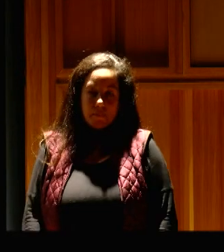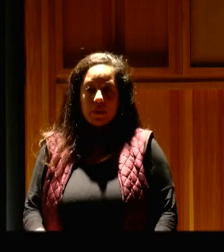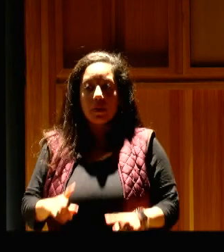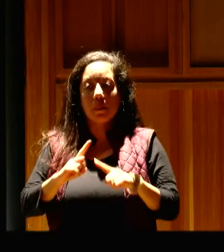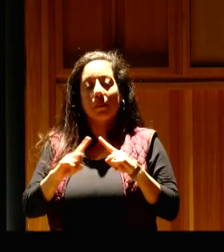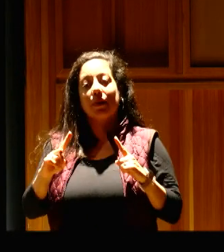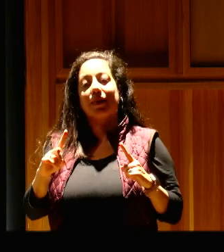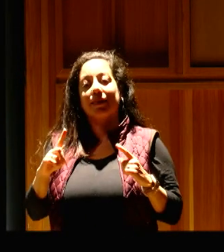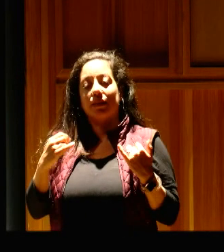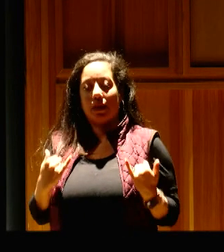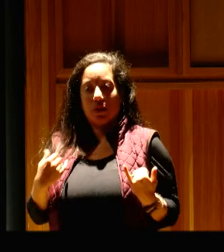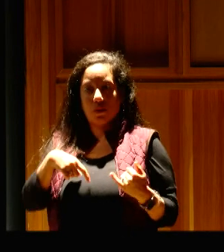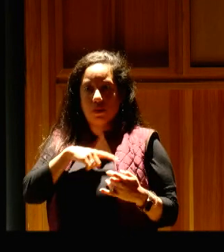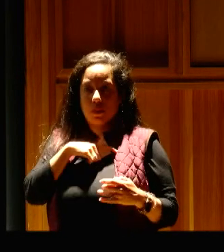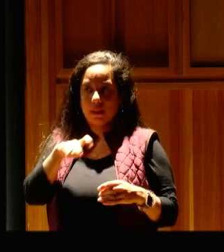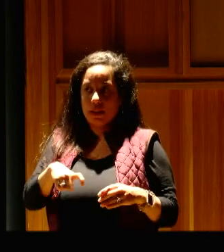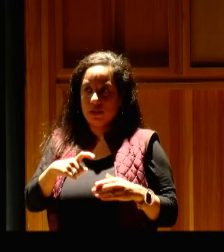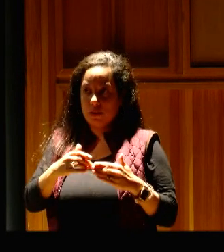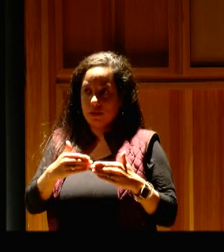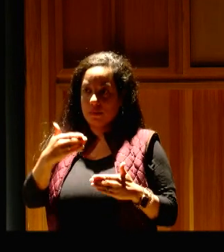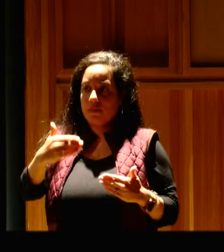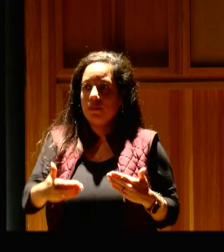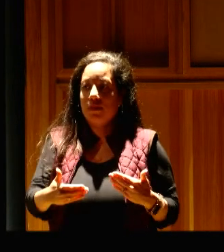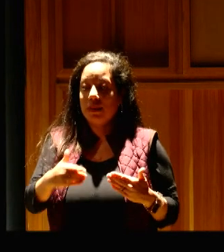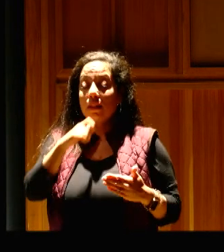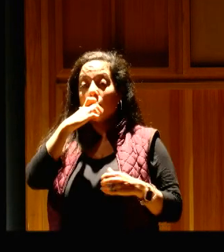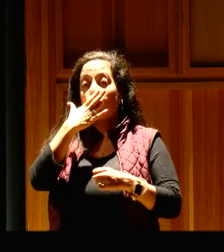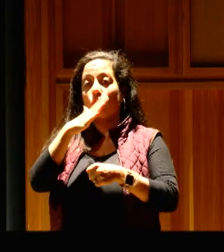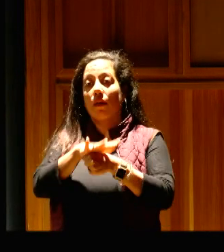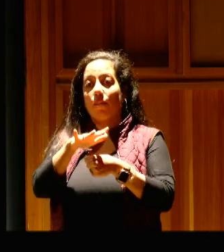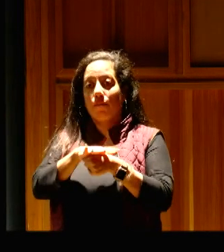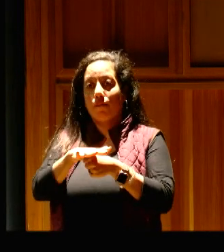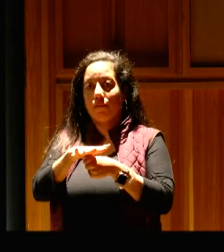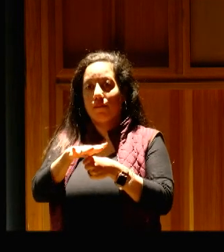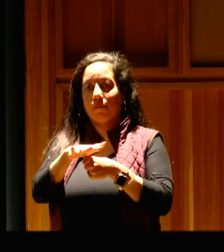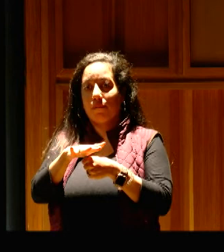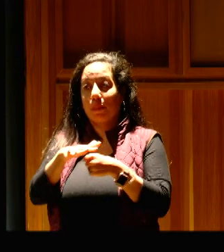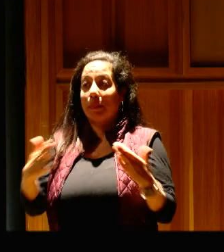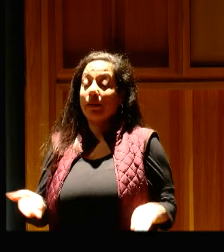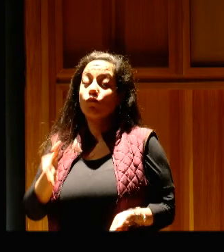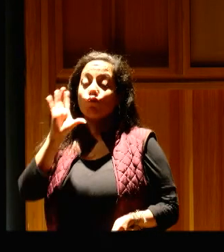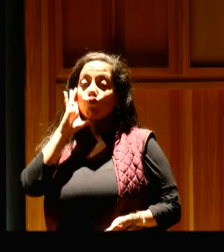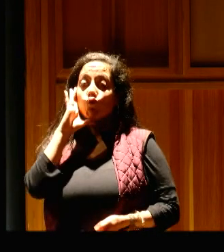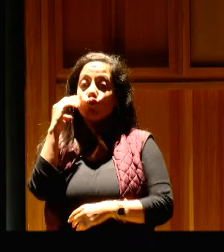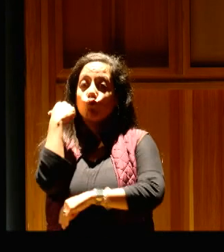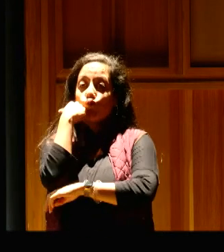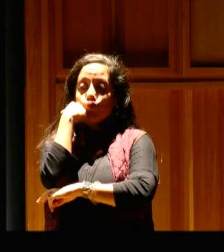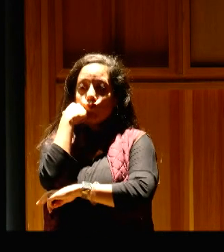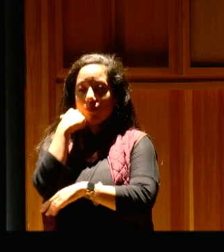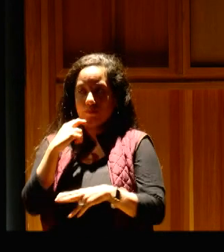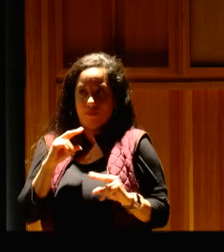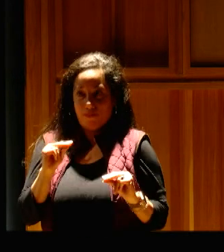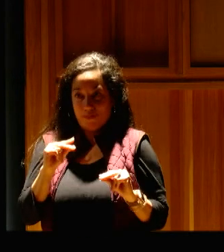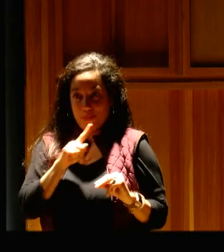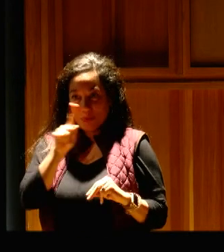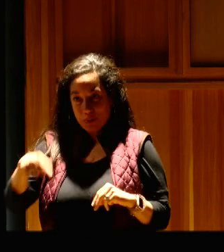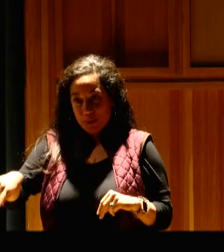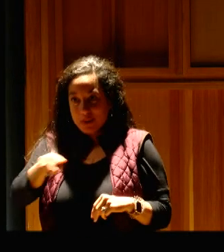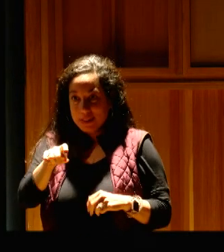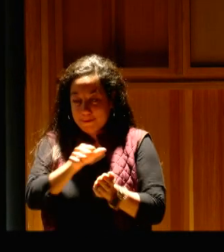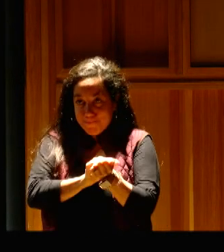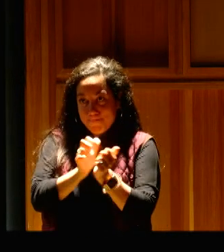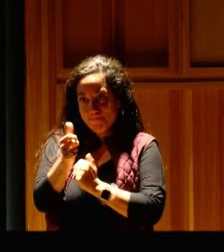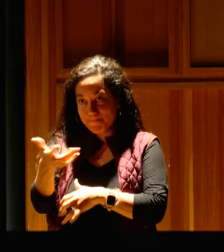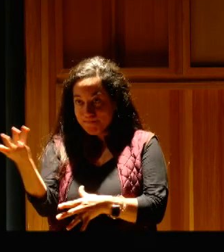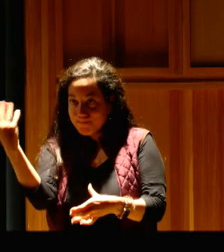reach further. It is not good enough to be here and listen. You have to be part of our